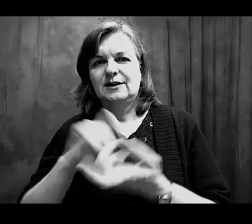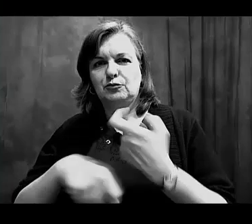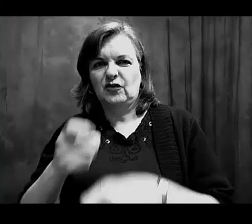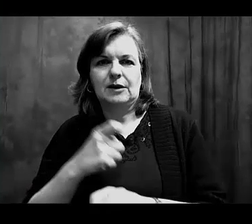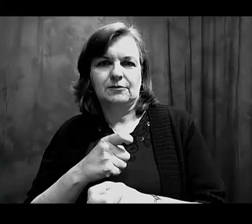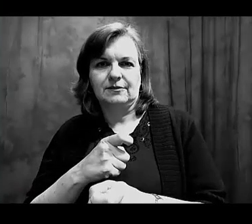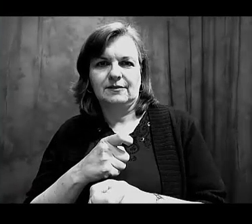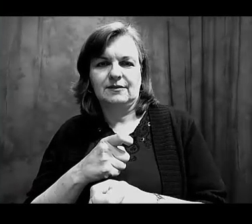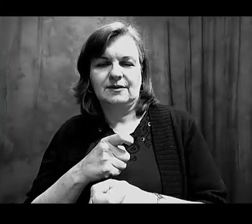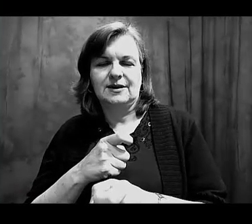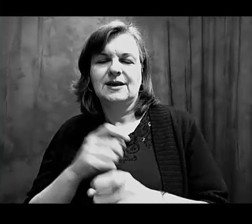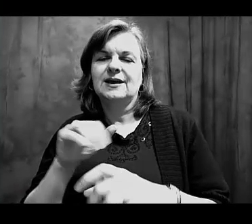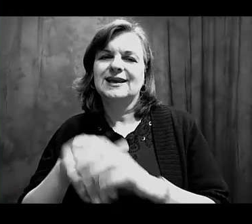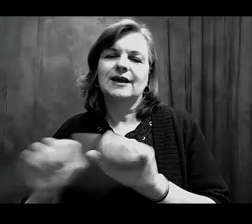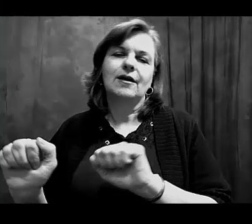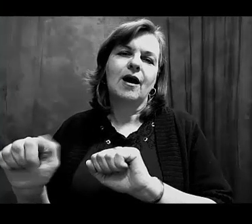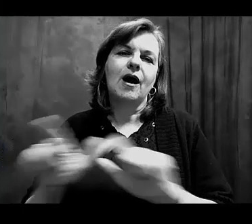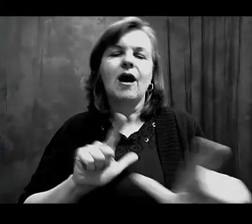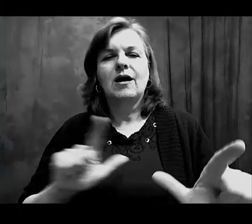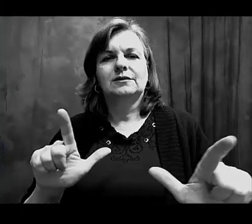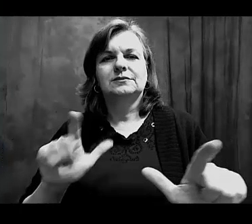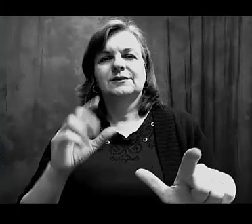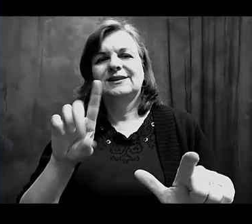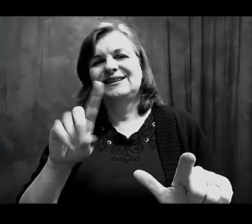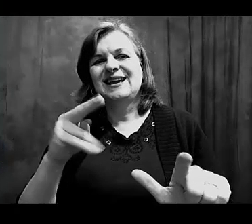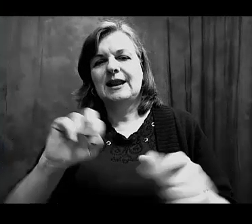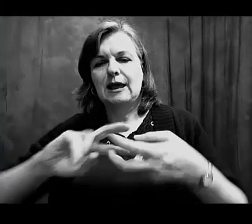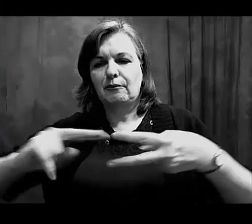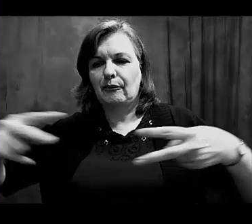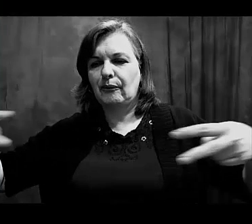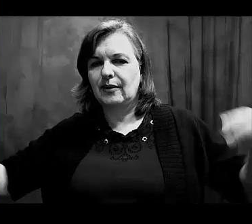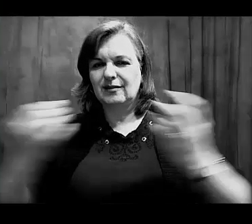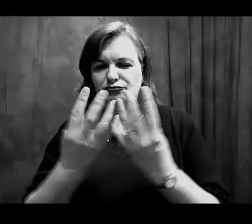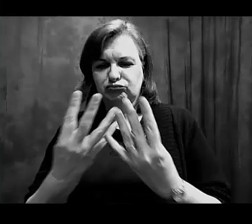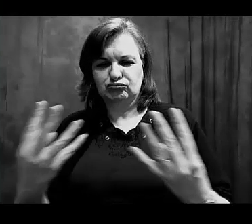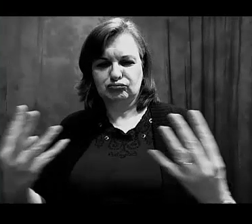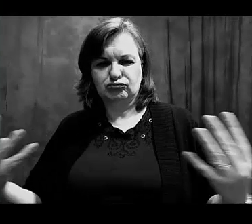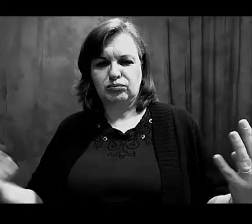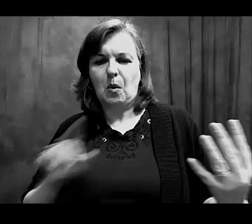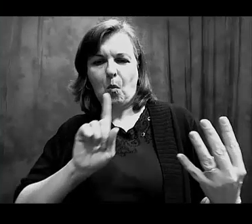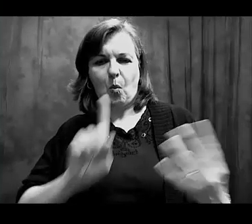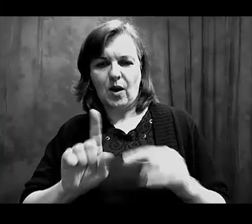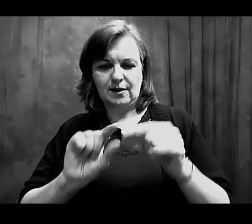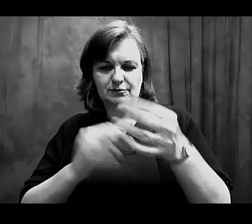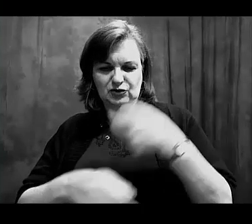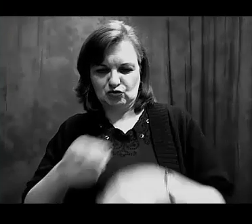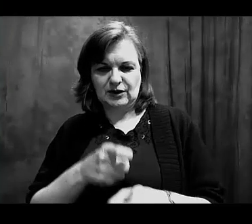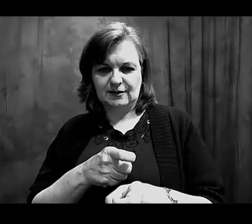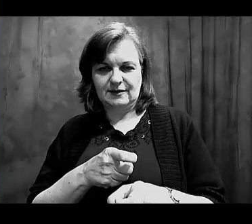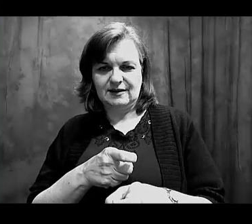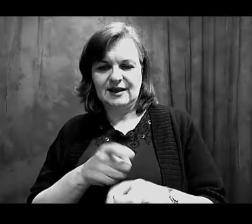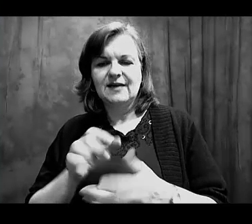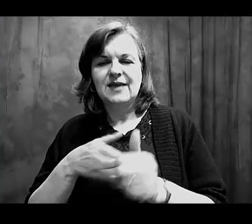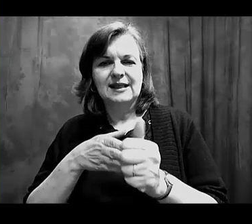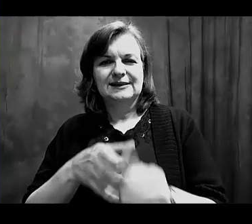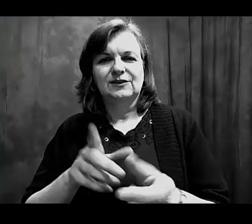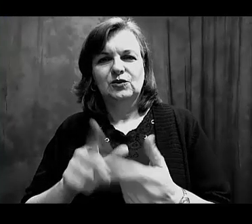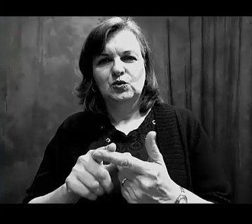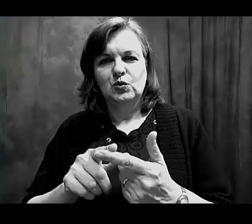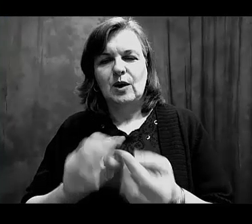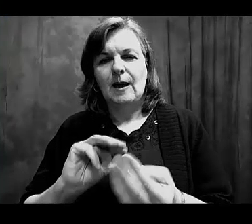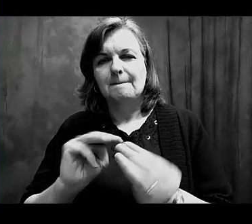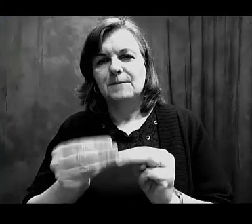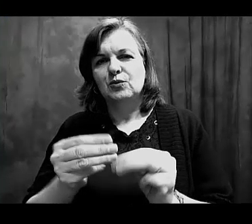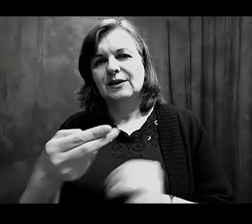DNA changes to end up with this mutant hemoglobin, which changes a single amino acid,